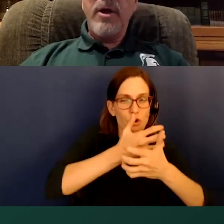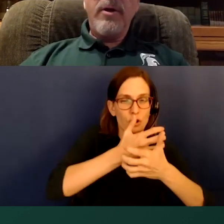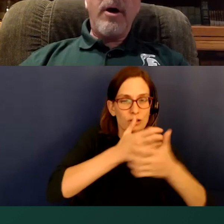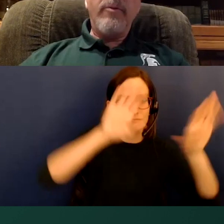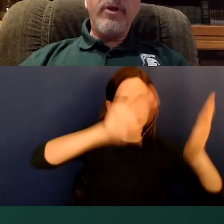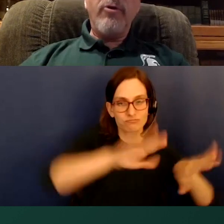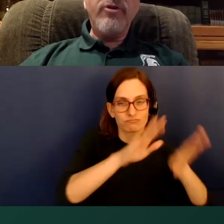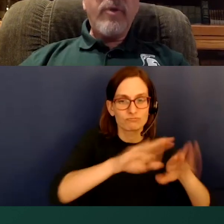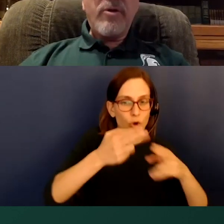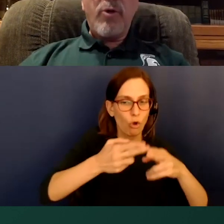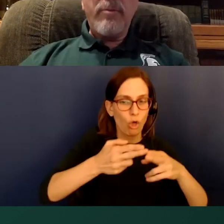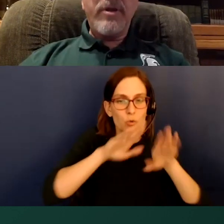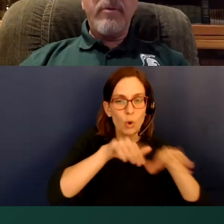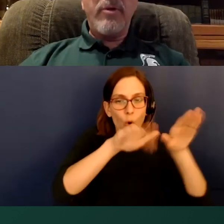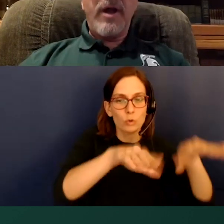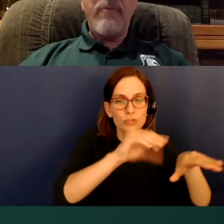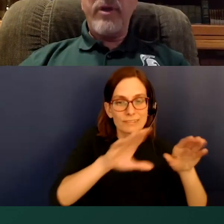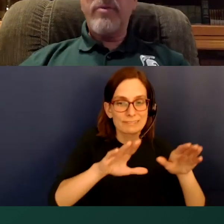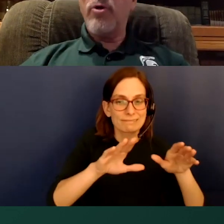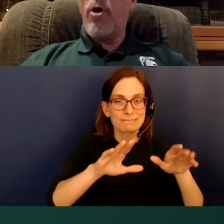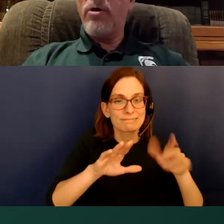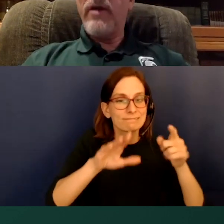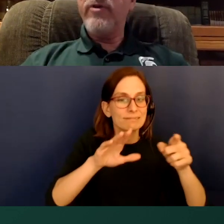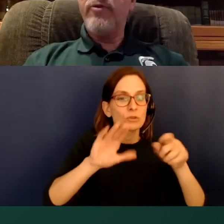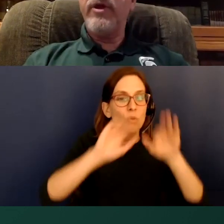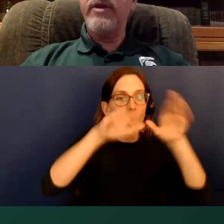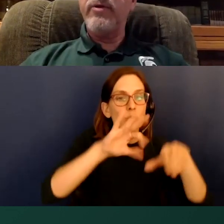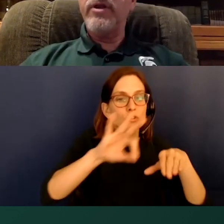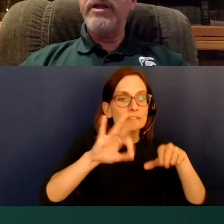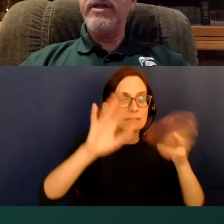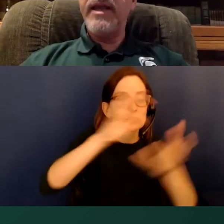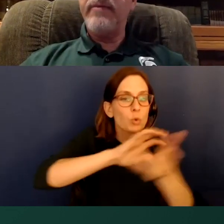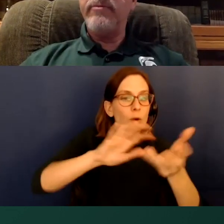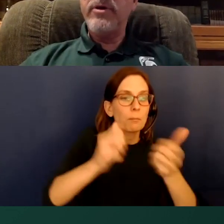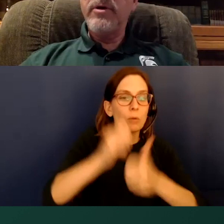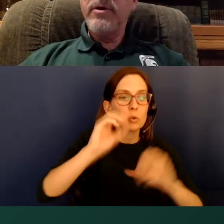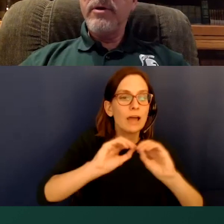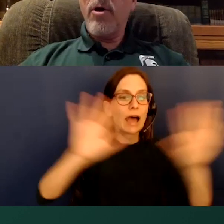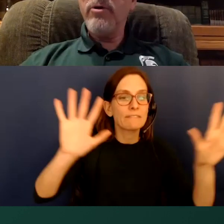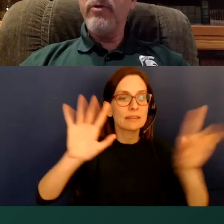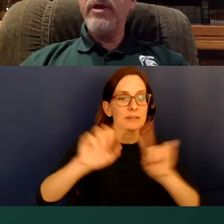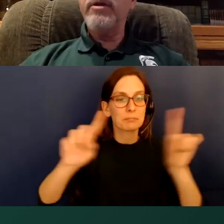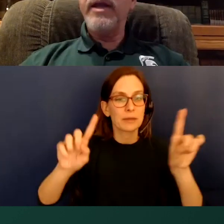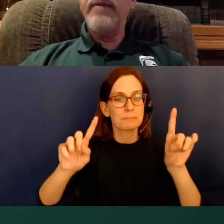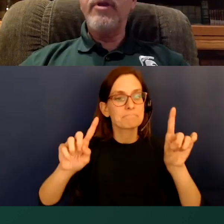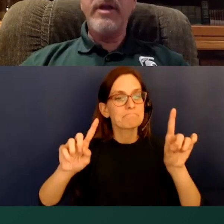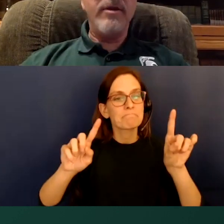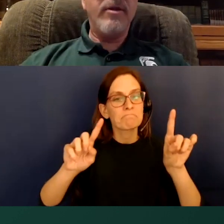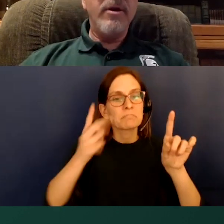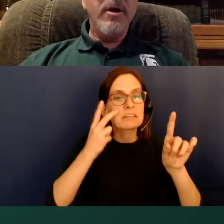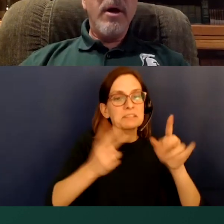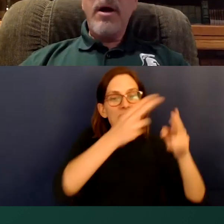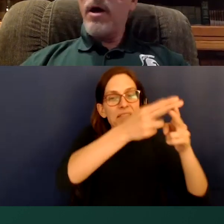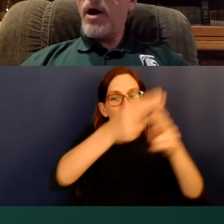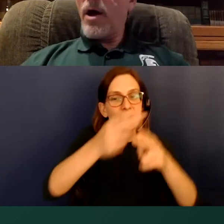seas. The ocean of storms is the most obvious, but everything that you see named, all of these named